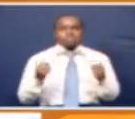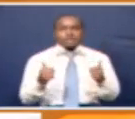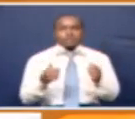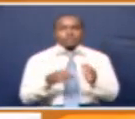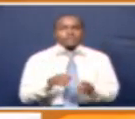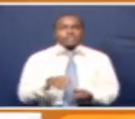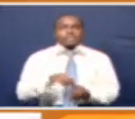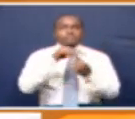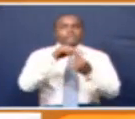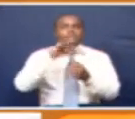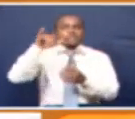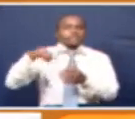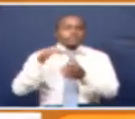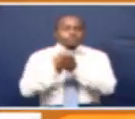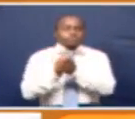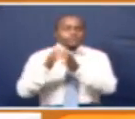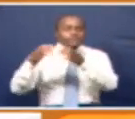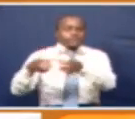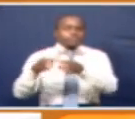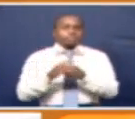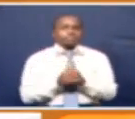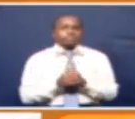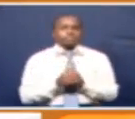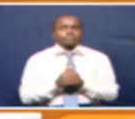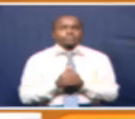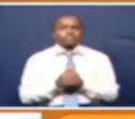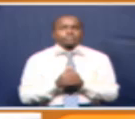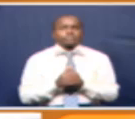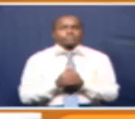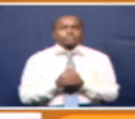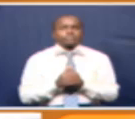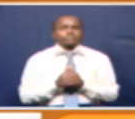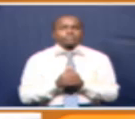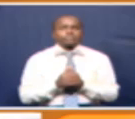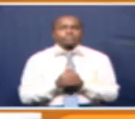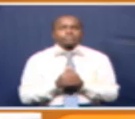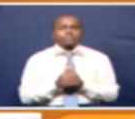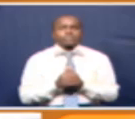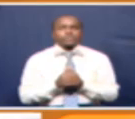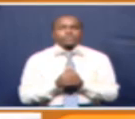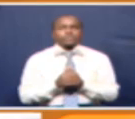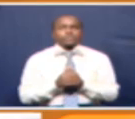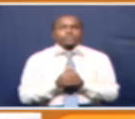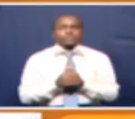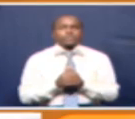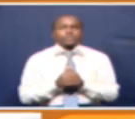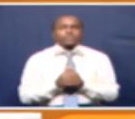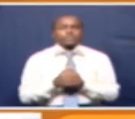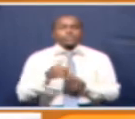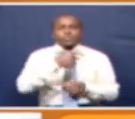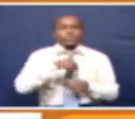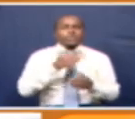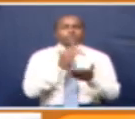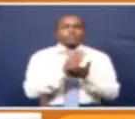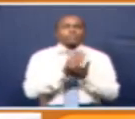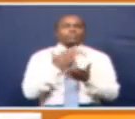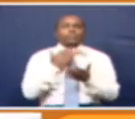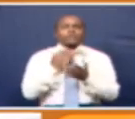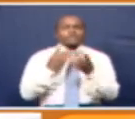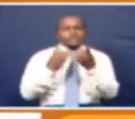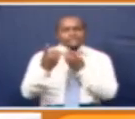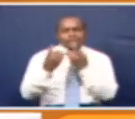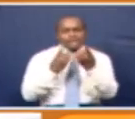Jubilee team is that we allowed them We really wanted dialogue